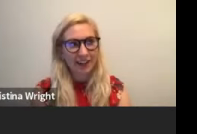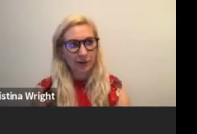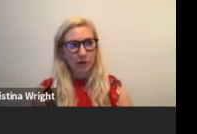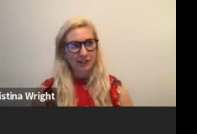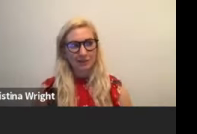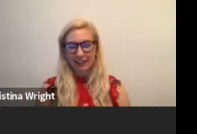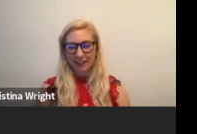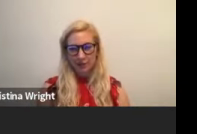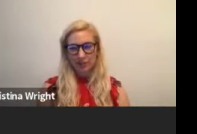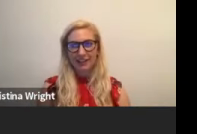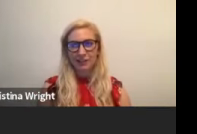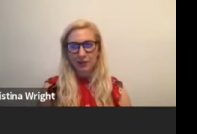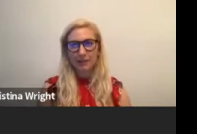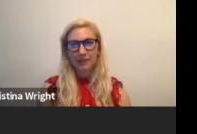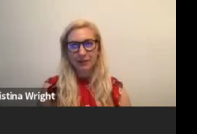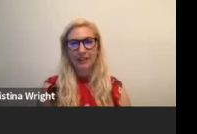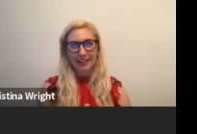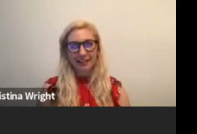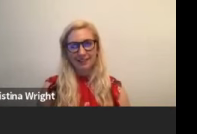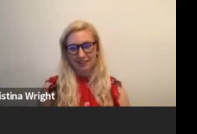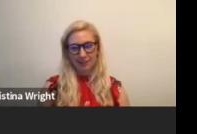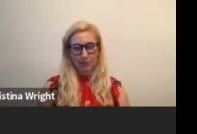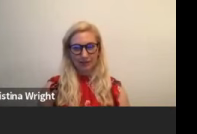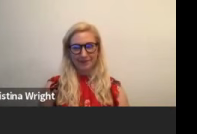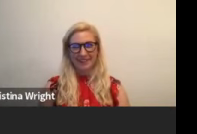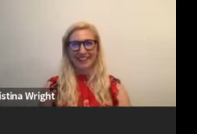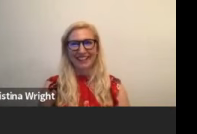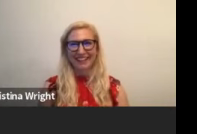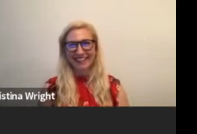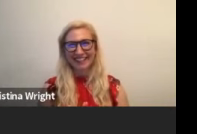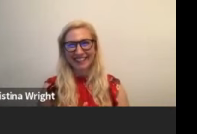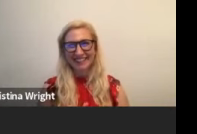sit there and watch something entertaining. So I'm going to go with a yes on this one.